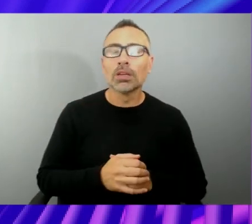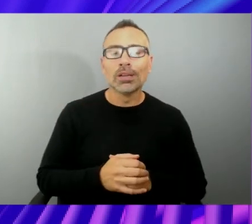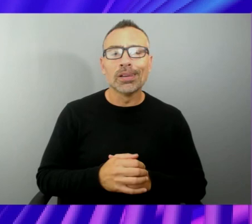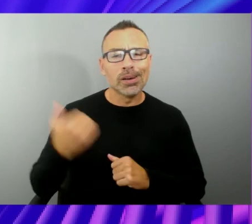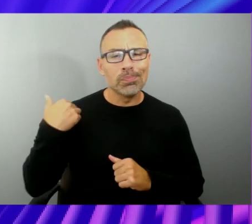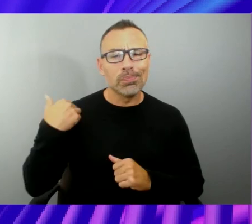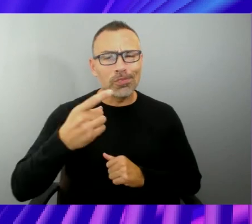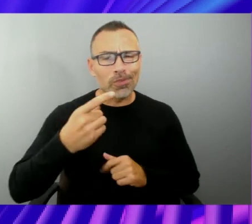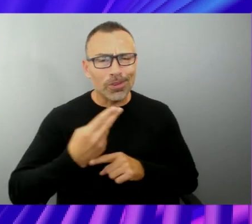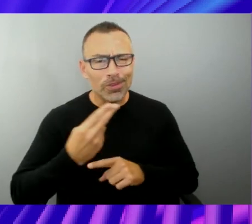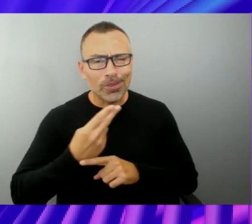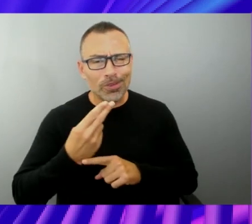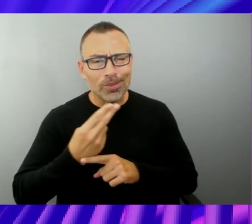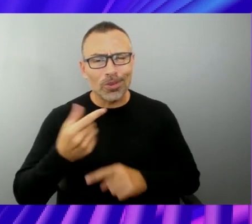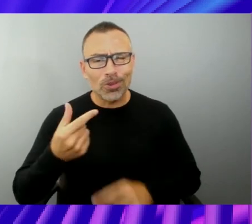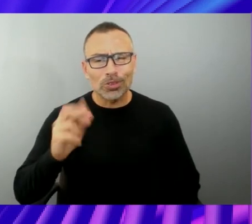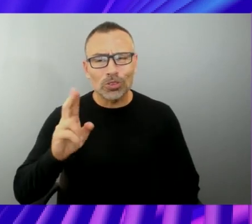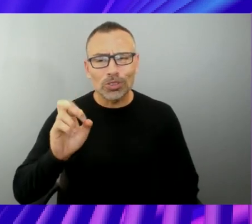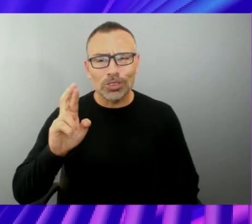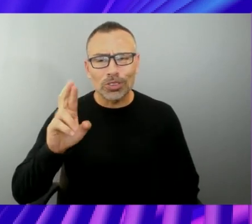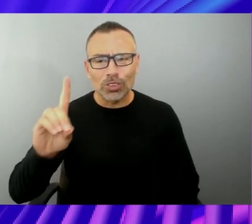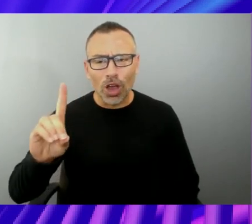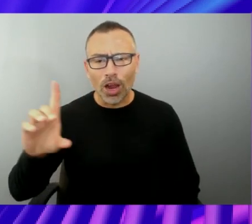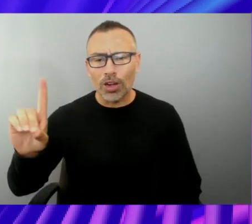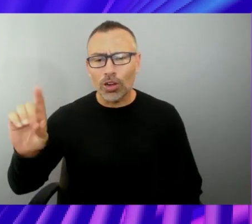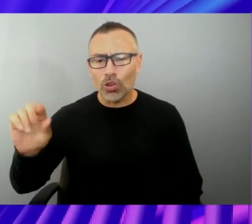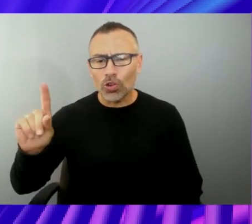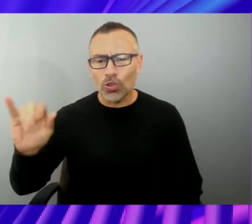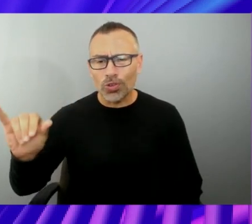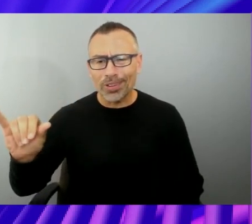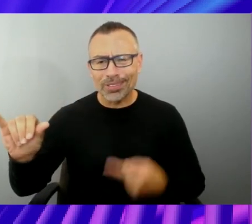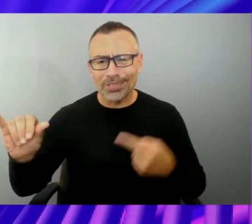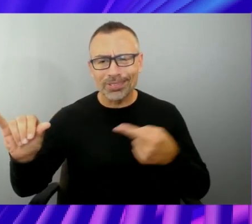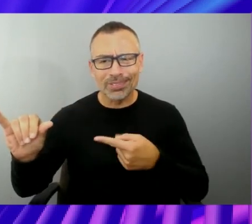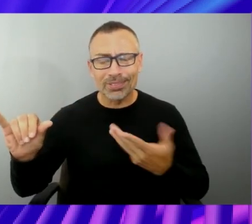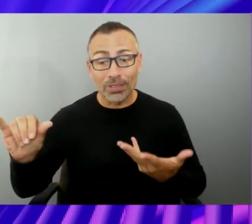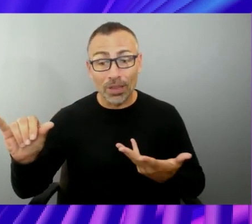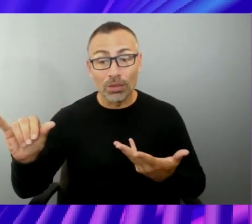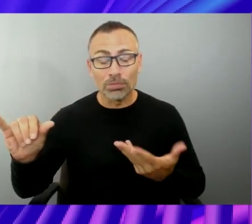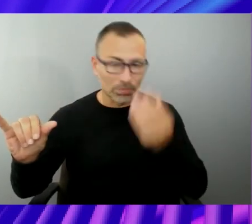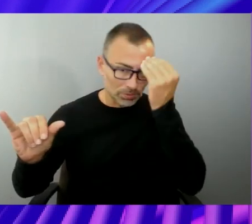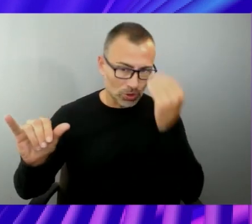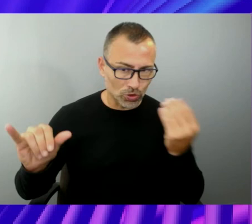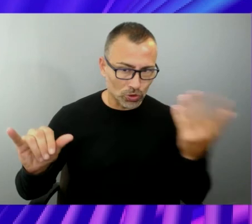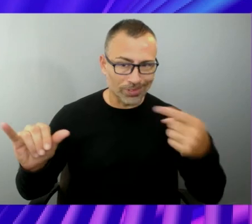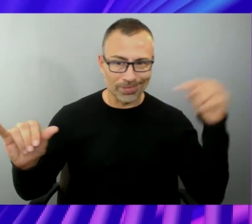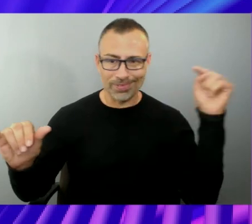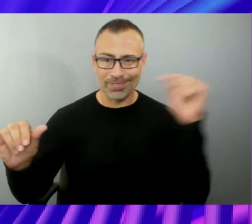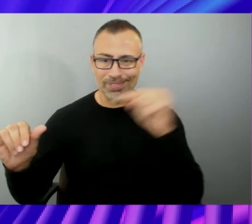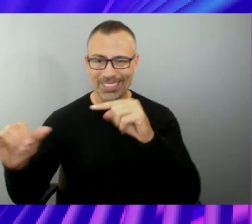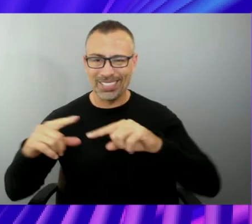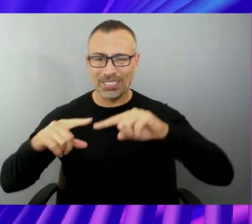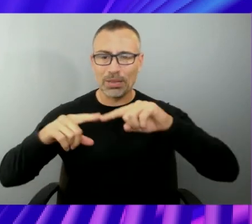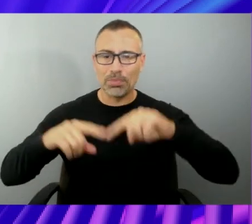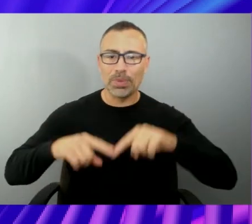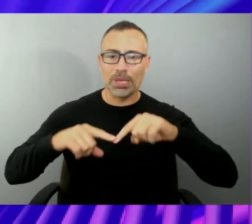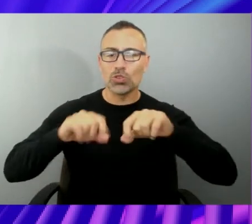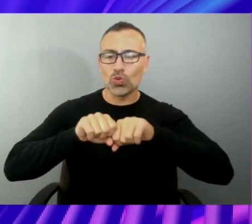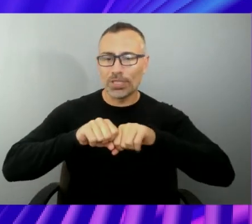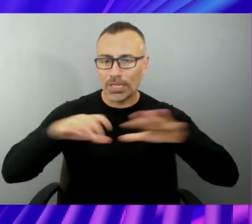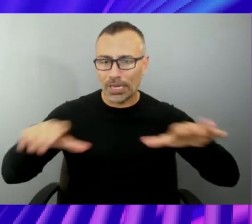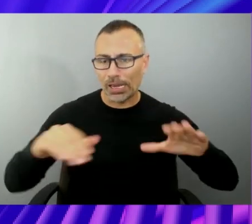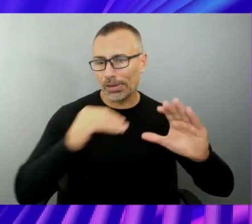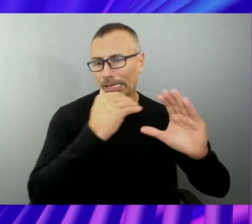want to point out something to our viewers, that GuardDuty depends on sending out emails to